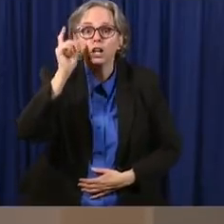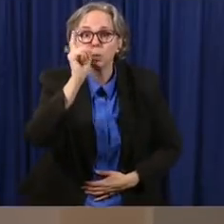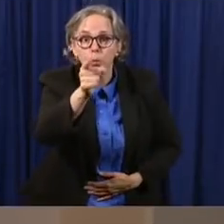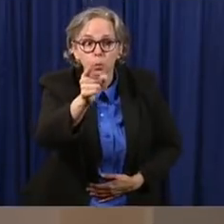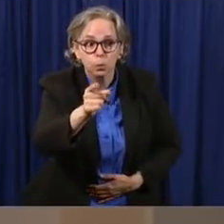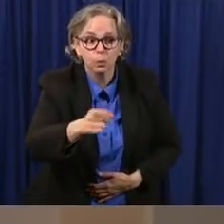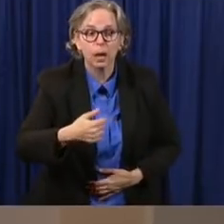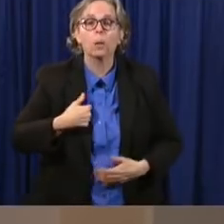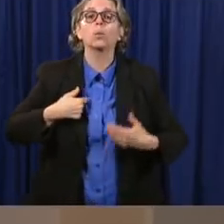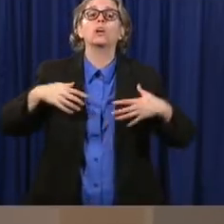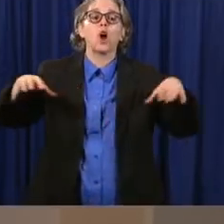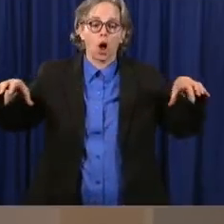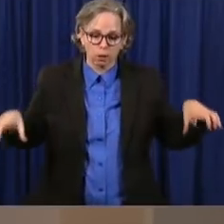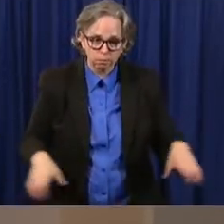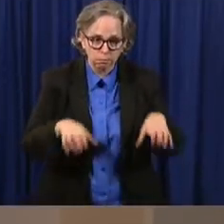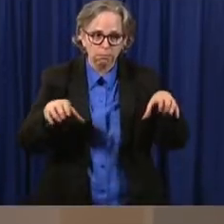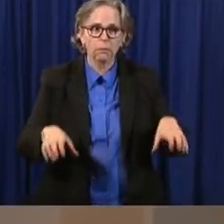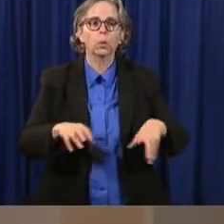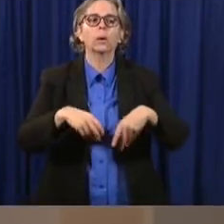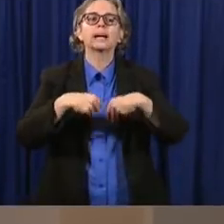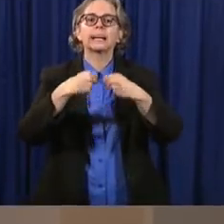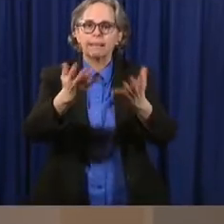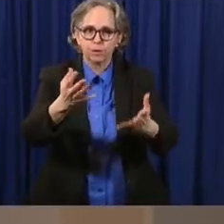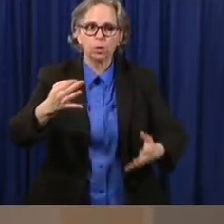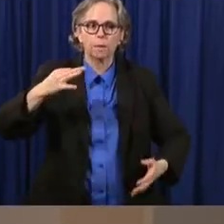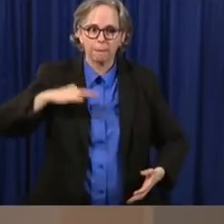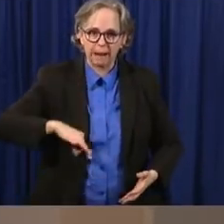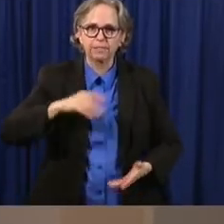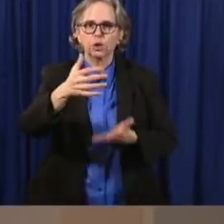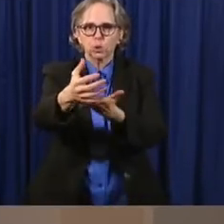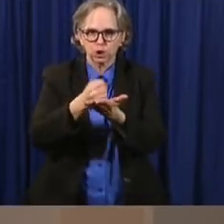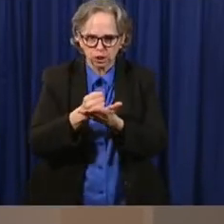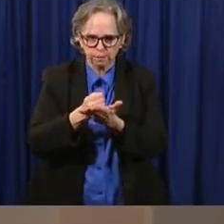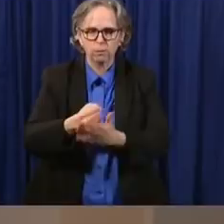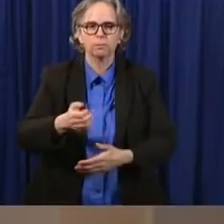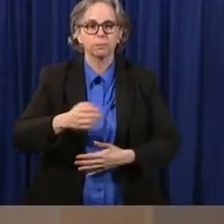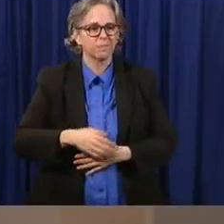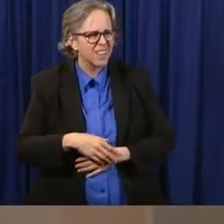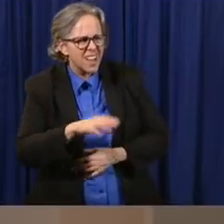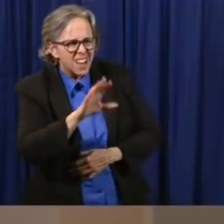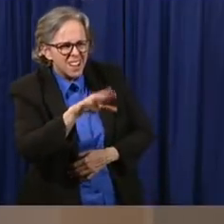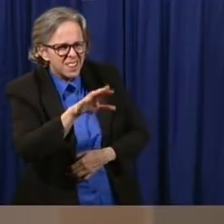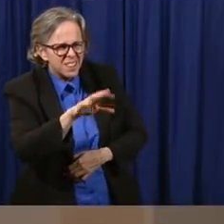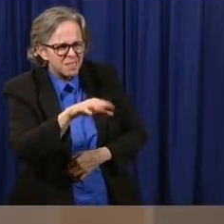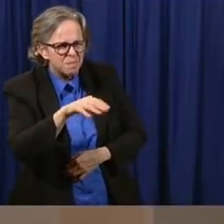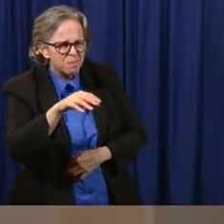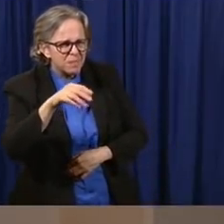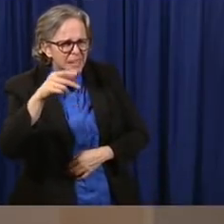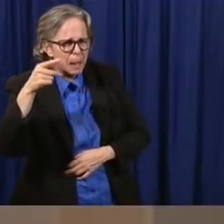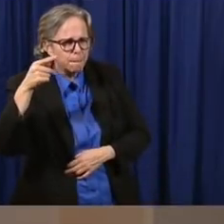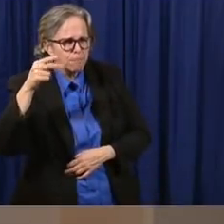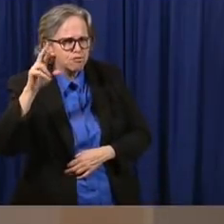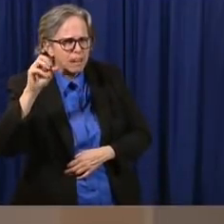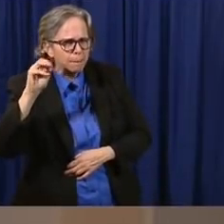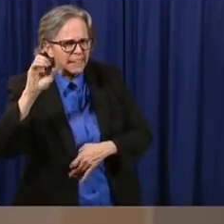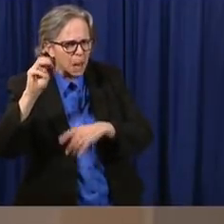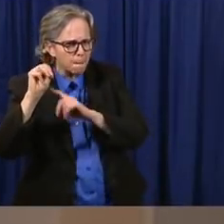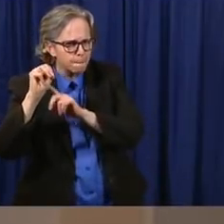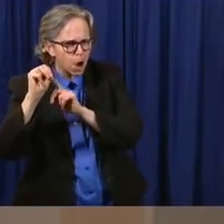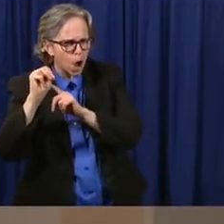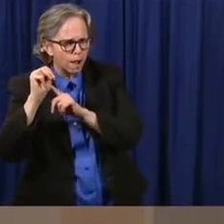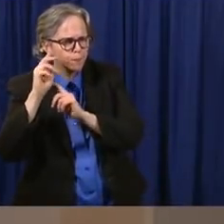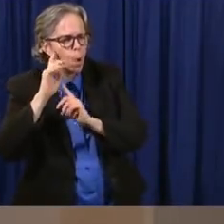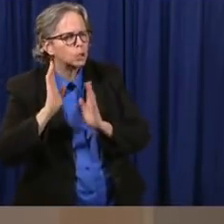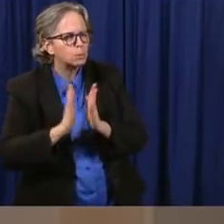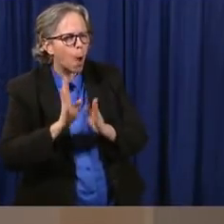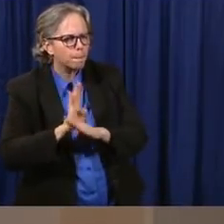earned. And to the premiums, Your Honor, sir, the premiums, the unemployment premium, will that, after all this is over, is it going to affect